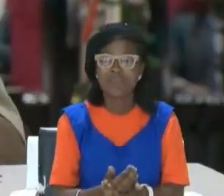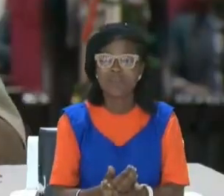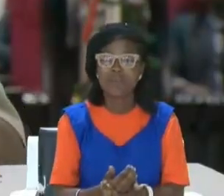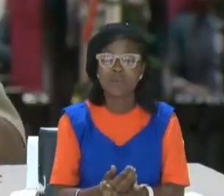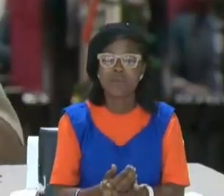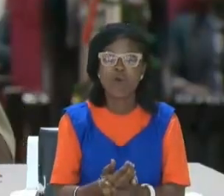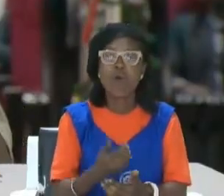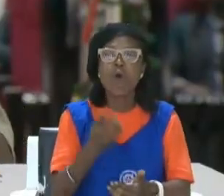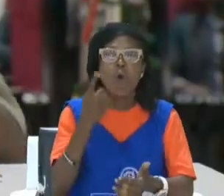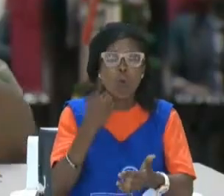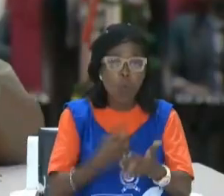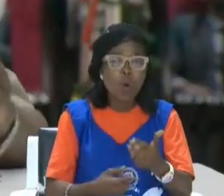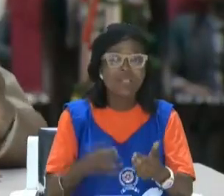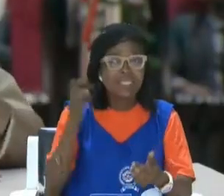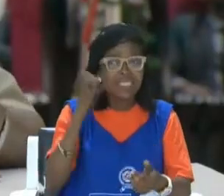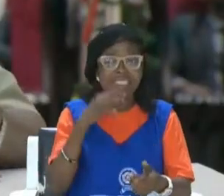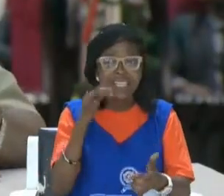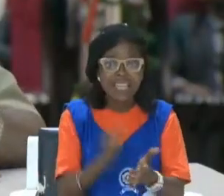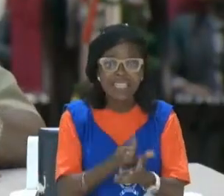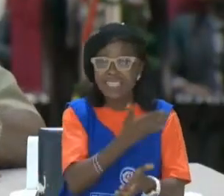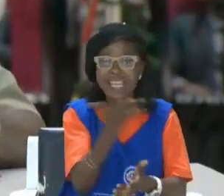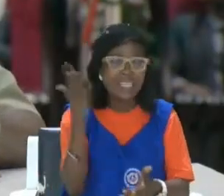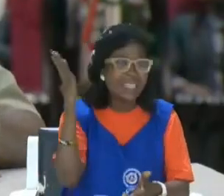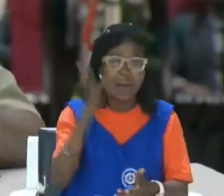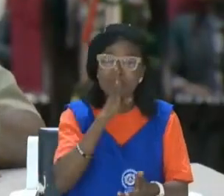what he said was, let there be light.